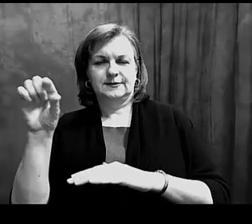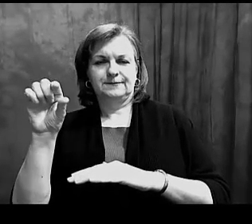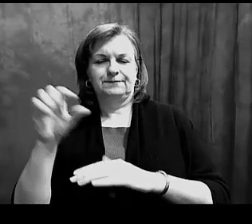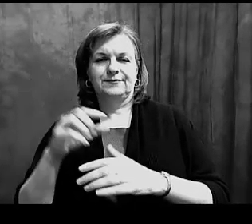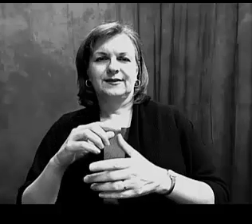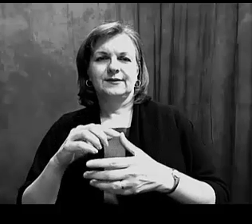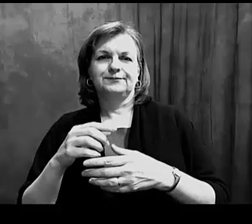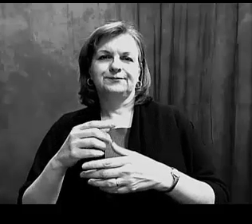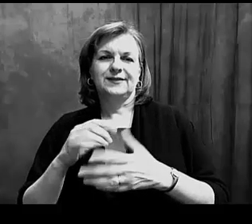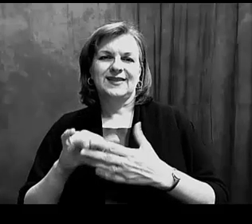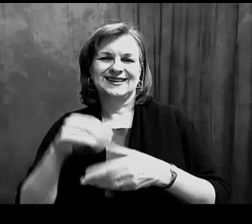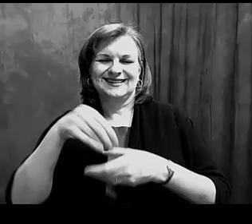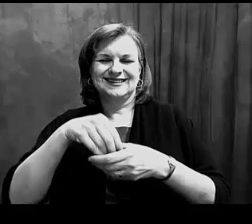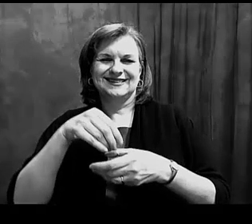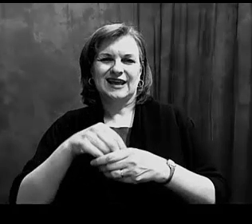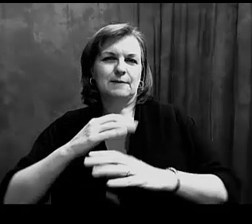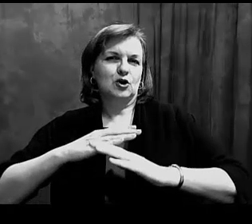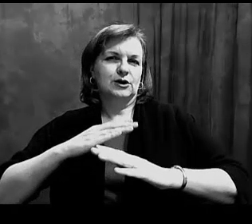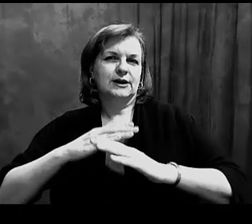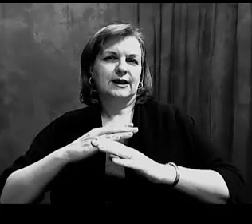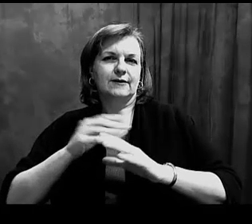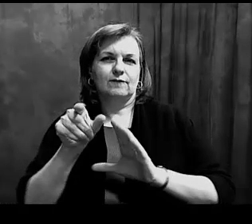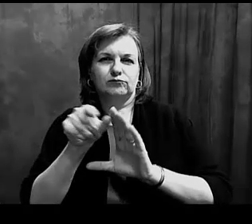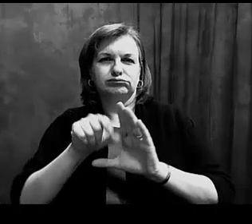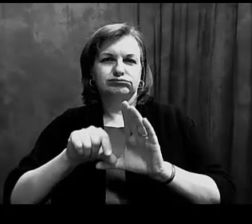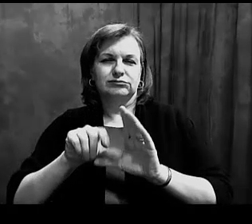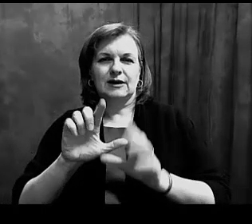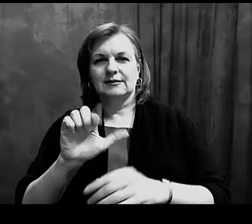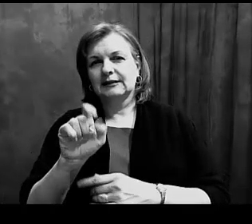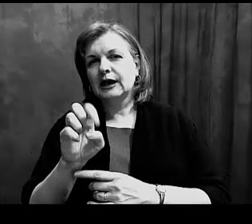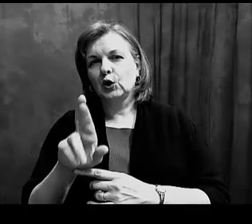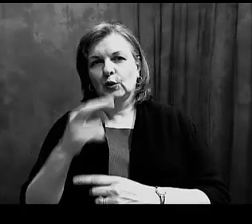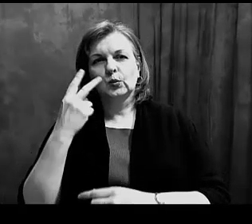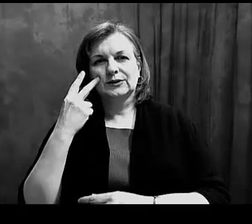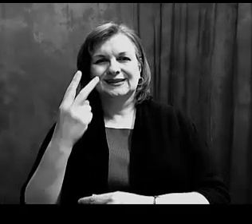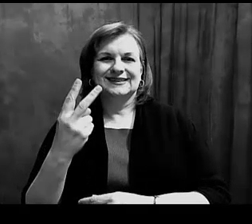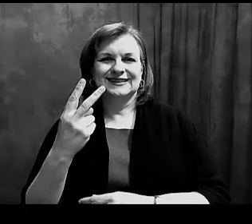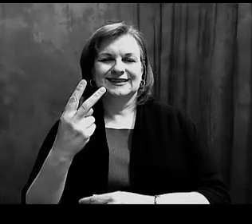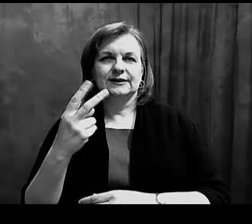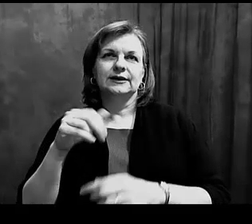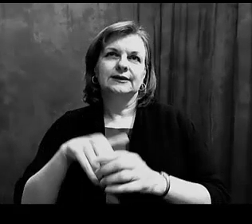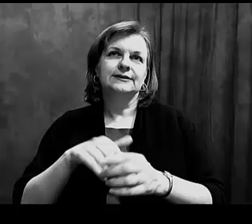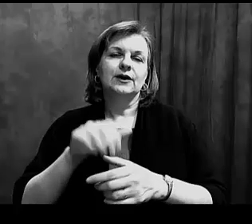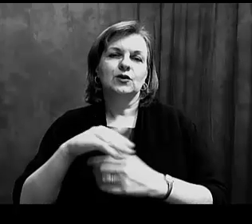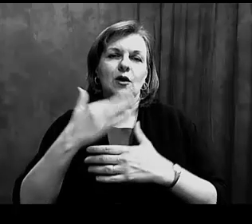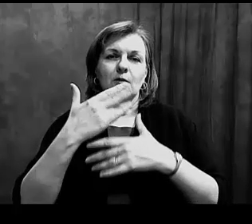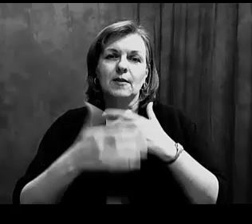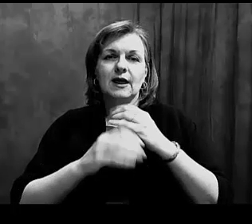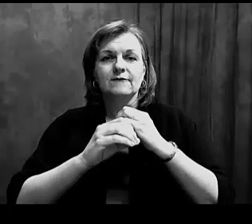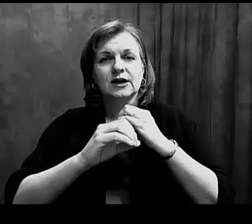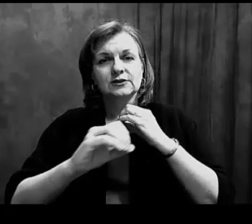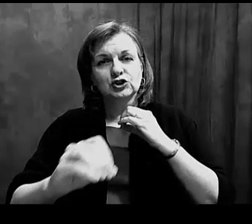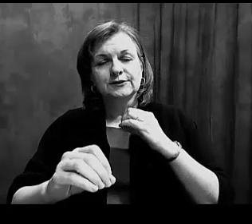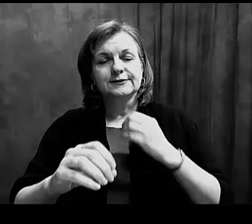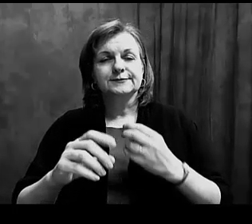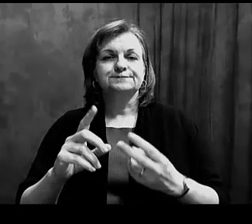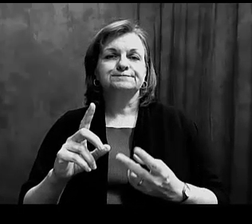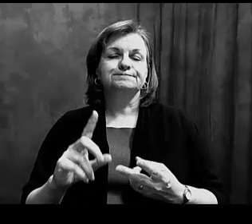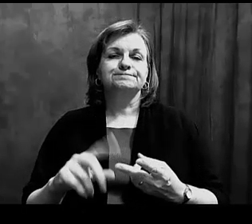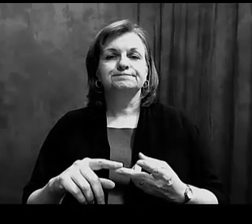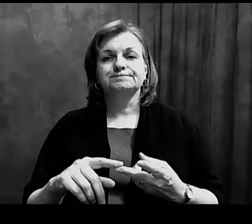this is essentially an inside protective layer that we see for the inside of your capillaries,